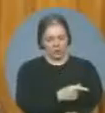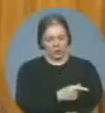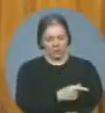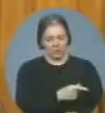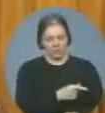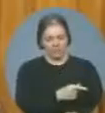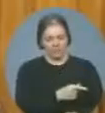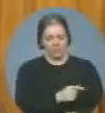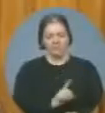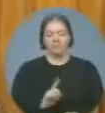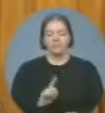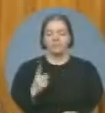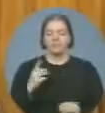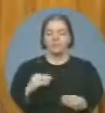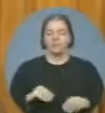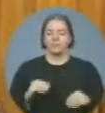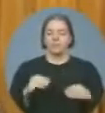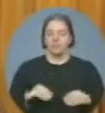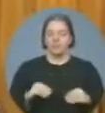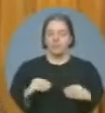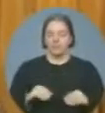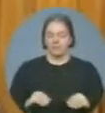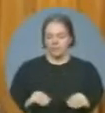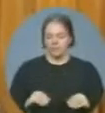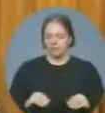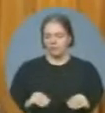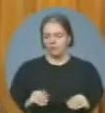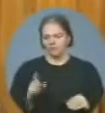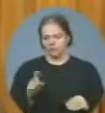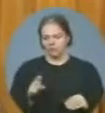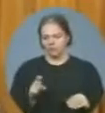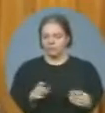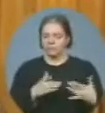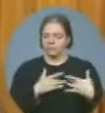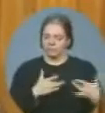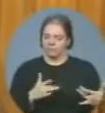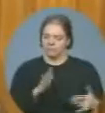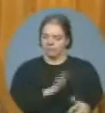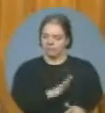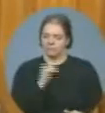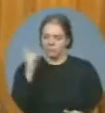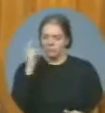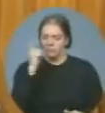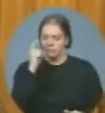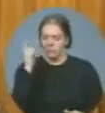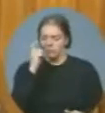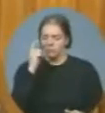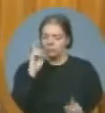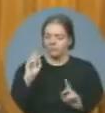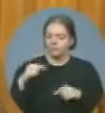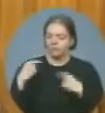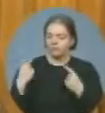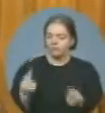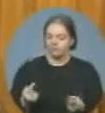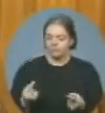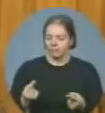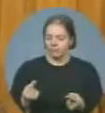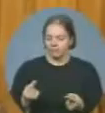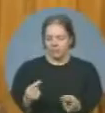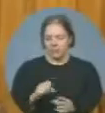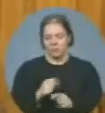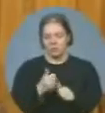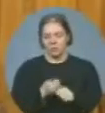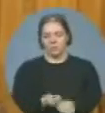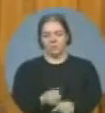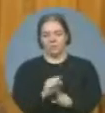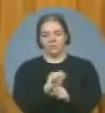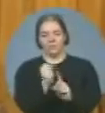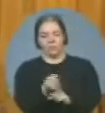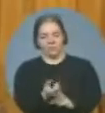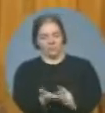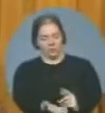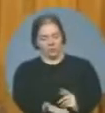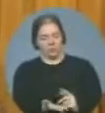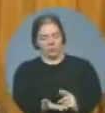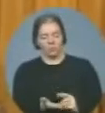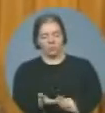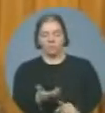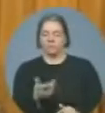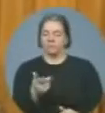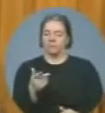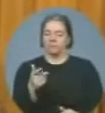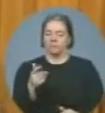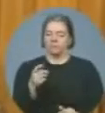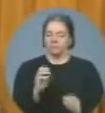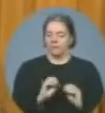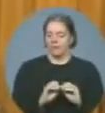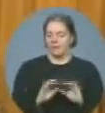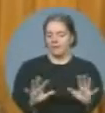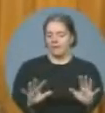own life experiences under these circumstances, it's far more likely one would decide to be less clear in a TV interview than with